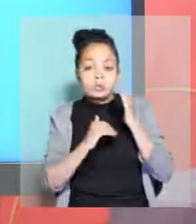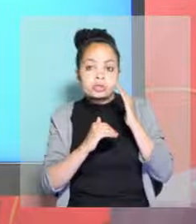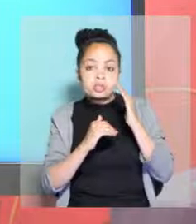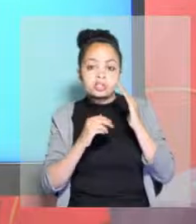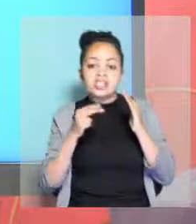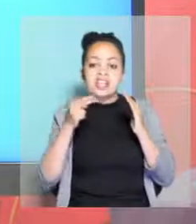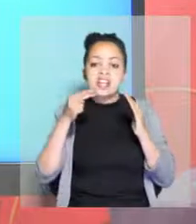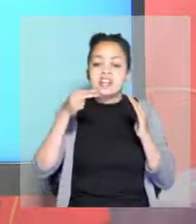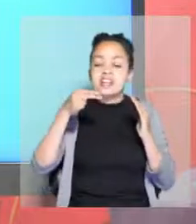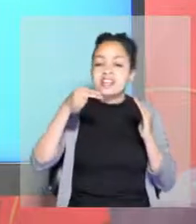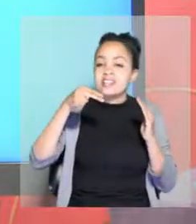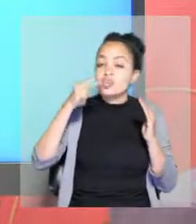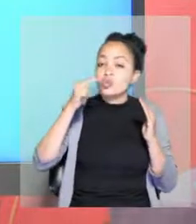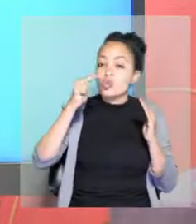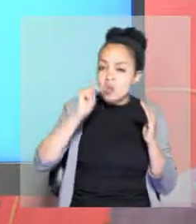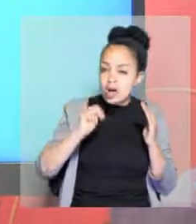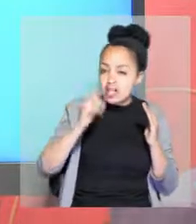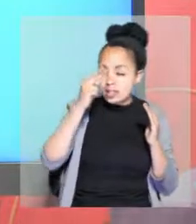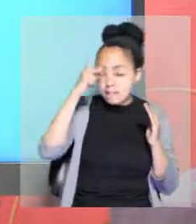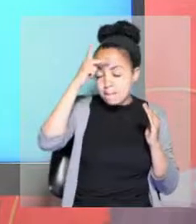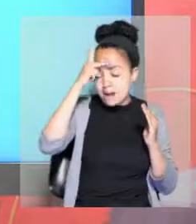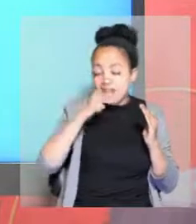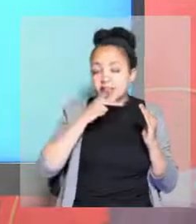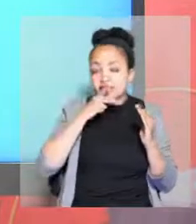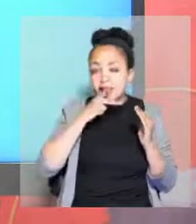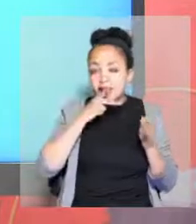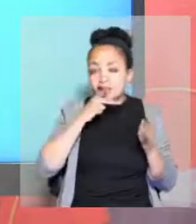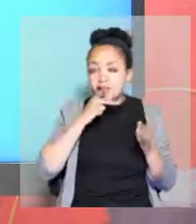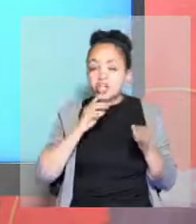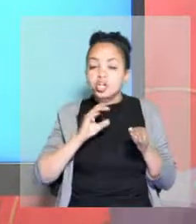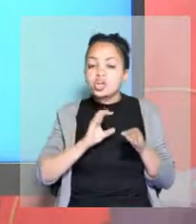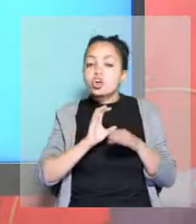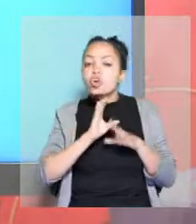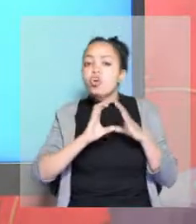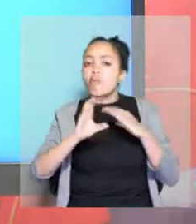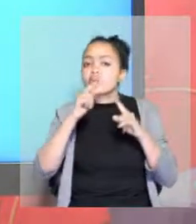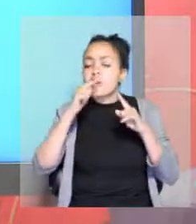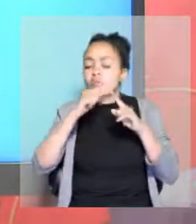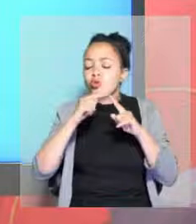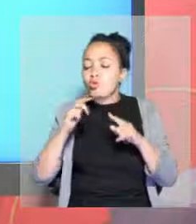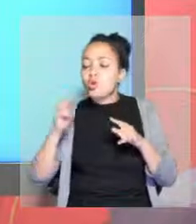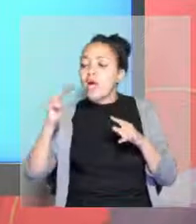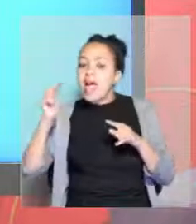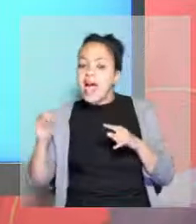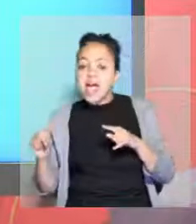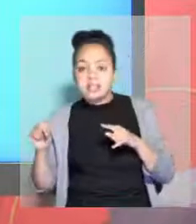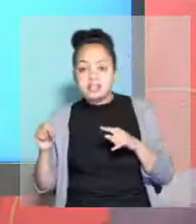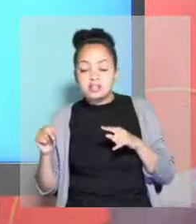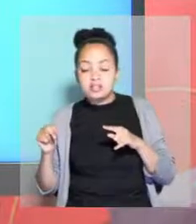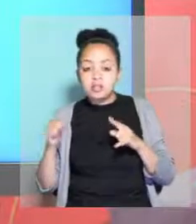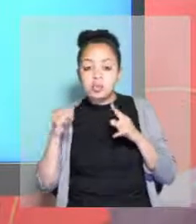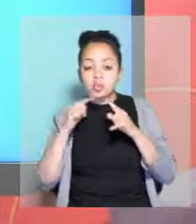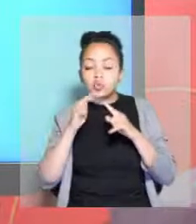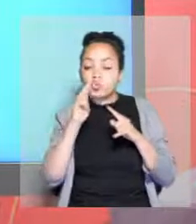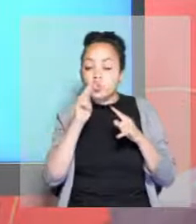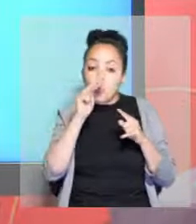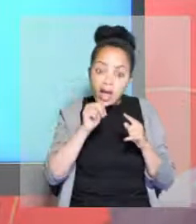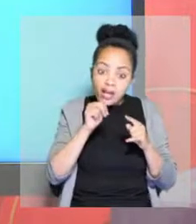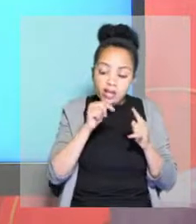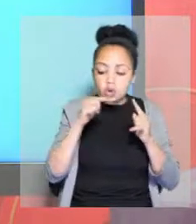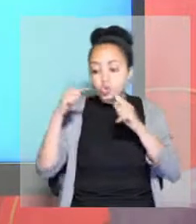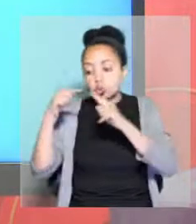the diploid, the parental chromosome, diploid one, into haploid or N1, to N